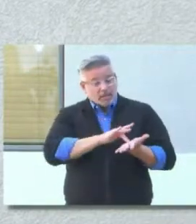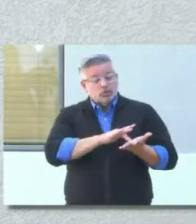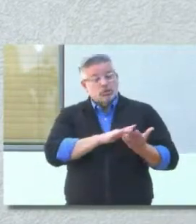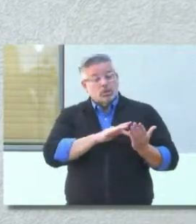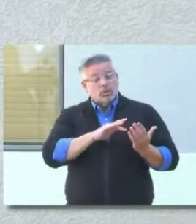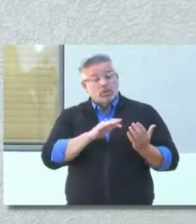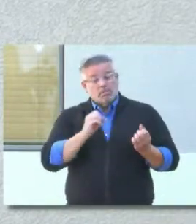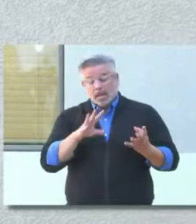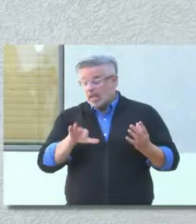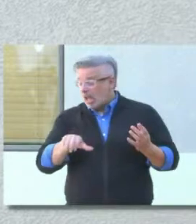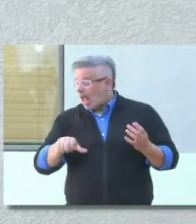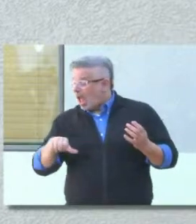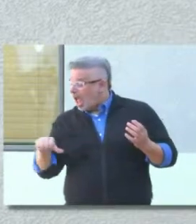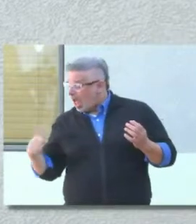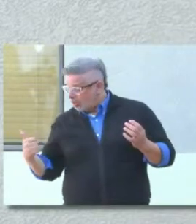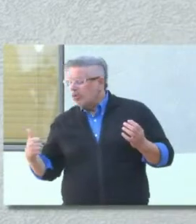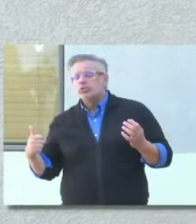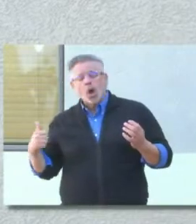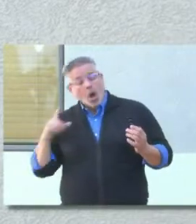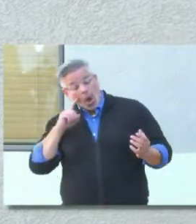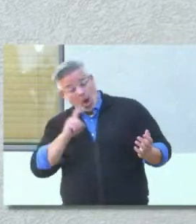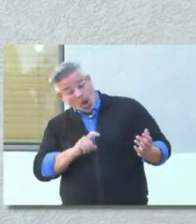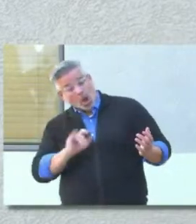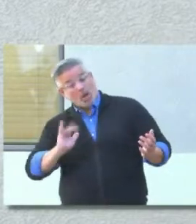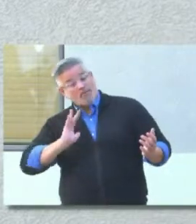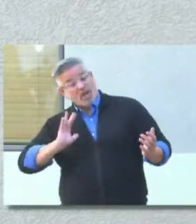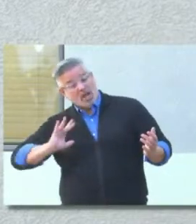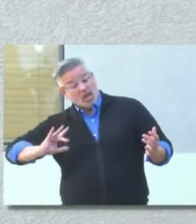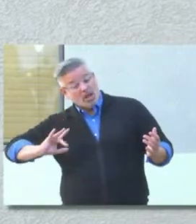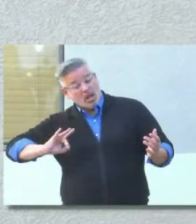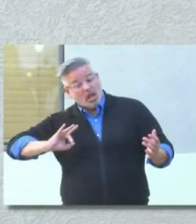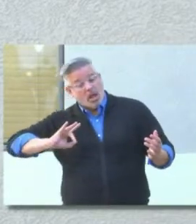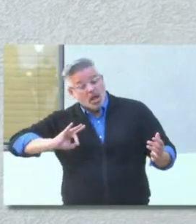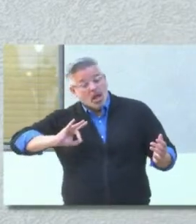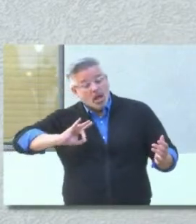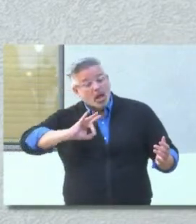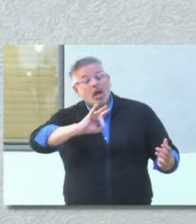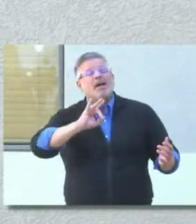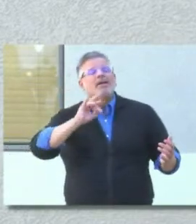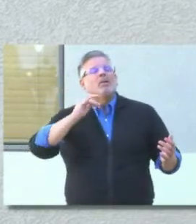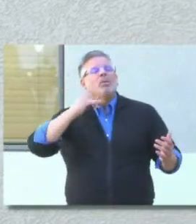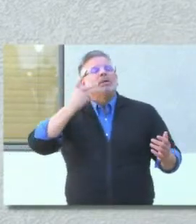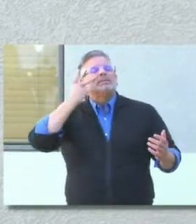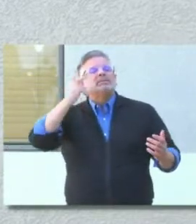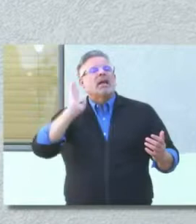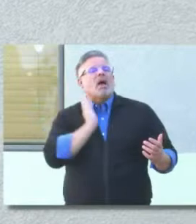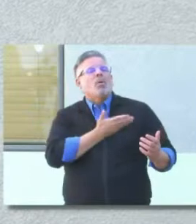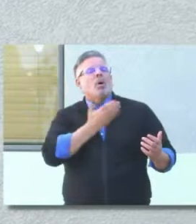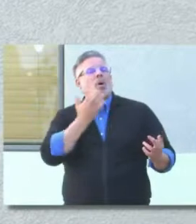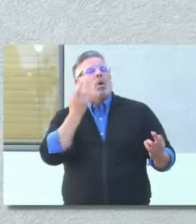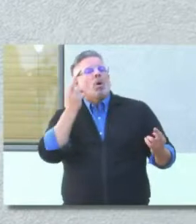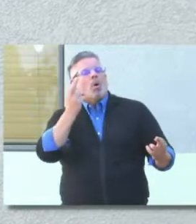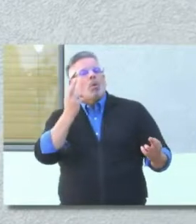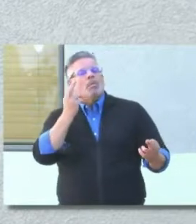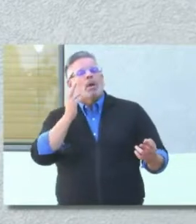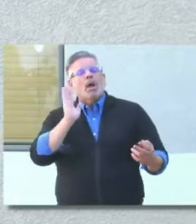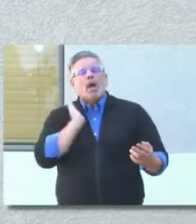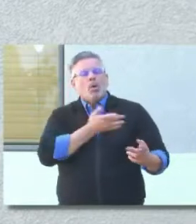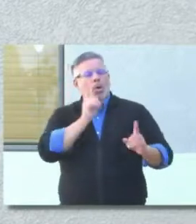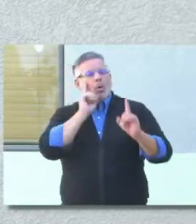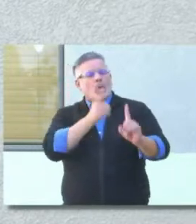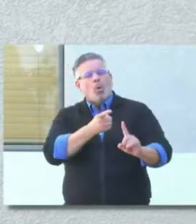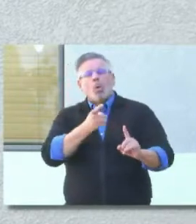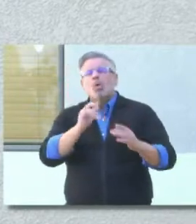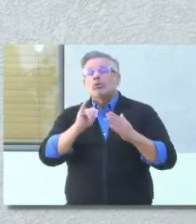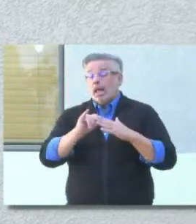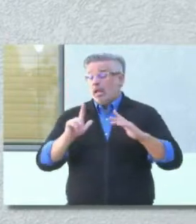time, many others come along. And we hope to see that more and more. We are seeing that. And our hope, our goal by the end of the year is to close